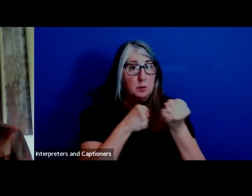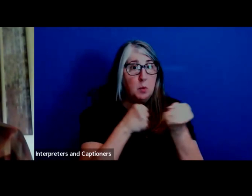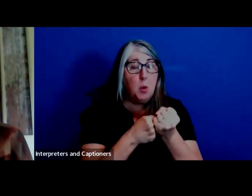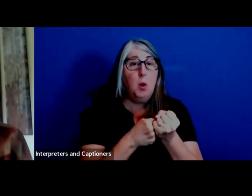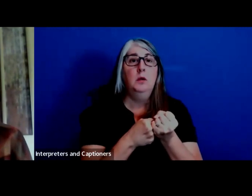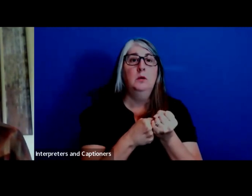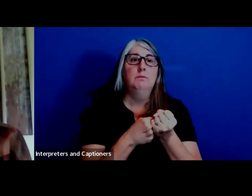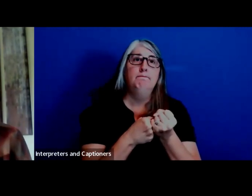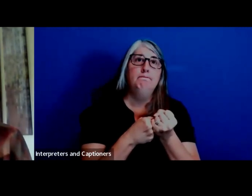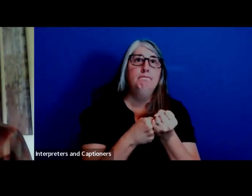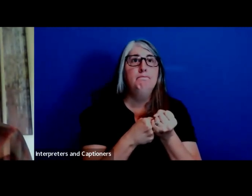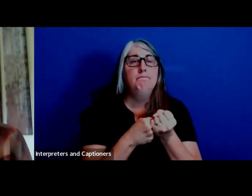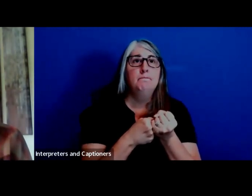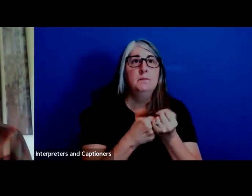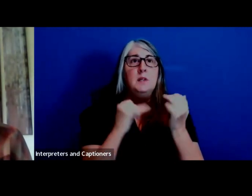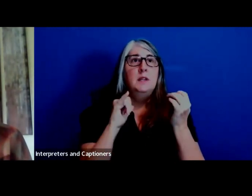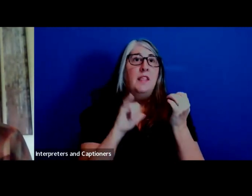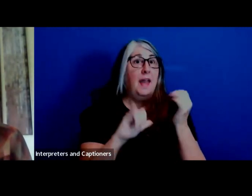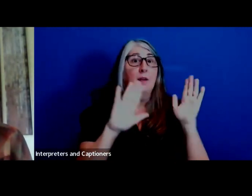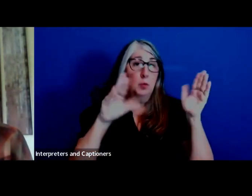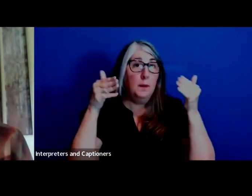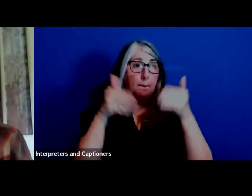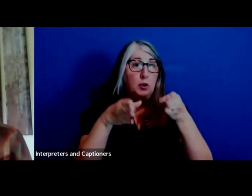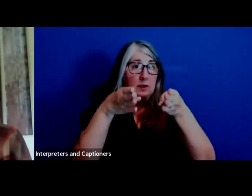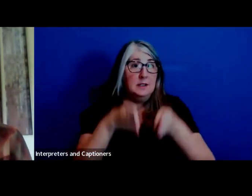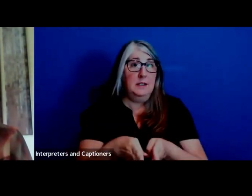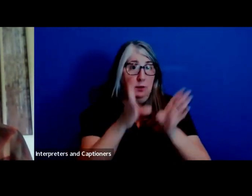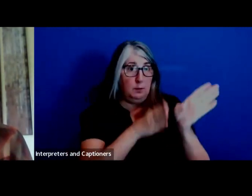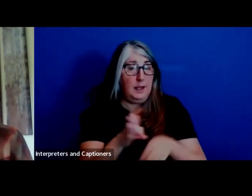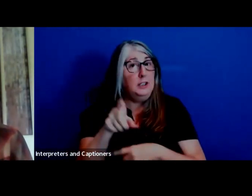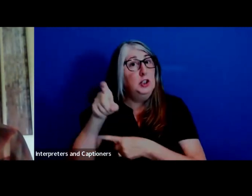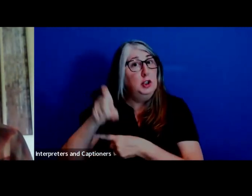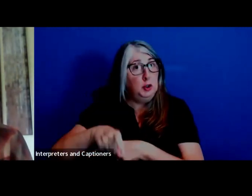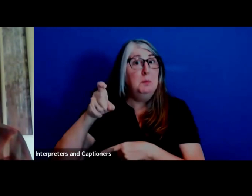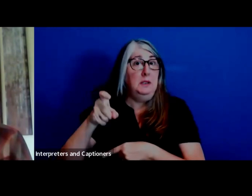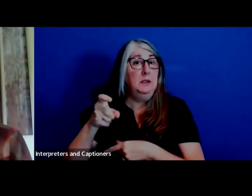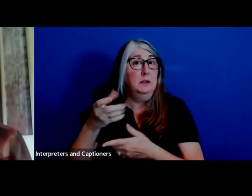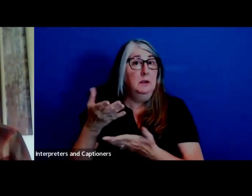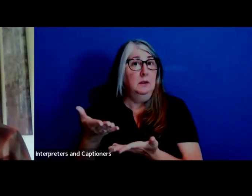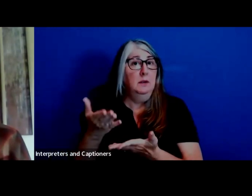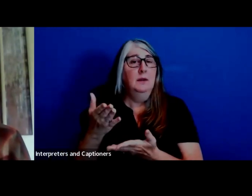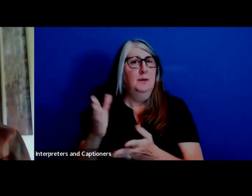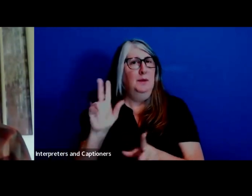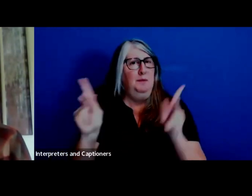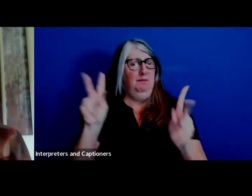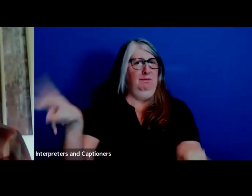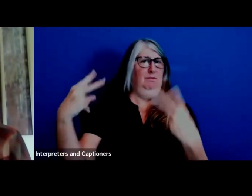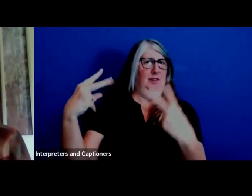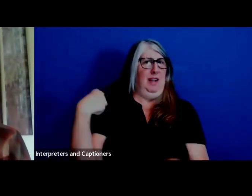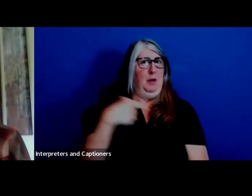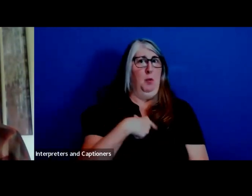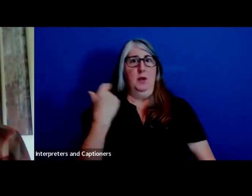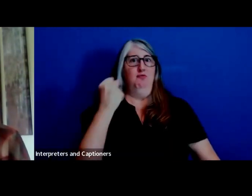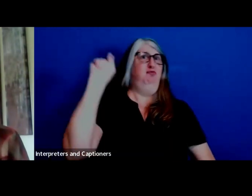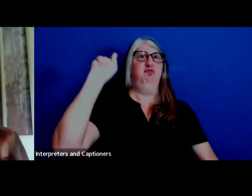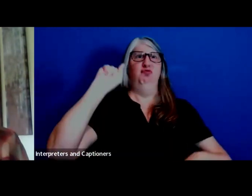what person-centered planning is supposed to be, and yet we were looked at as if we were like the radical ones who